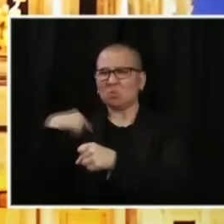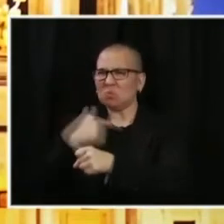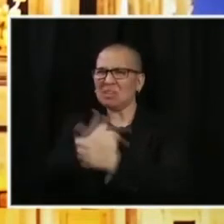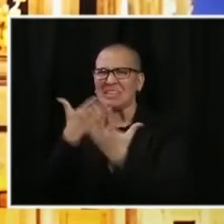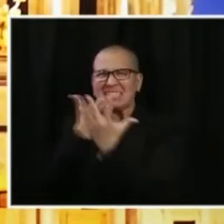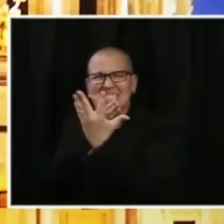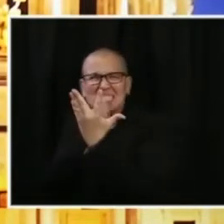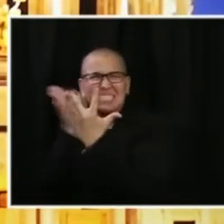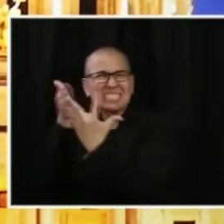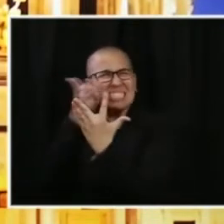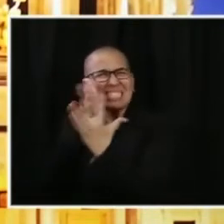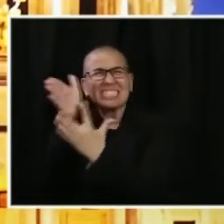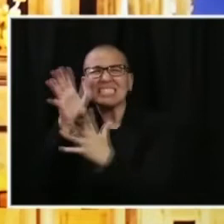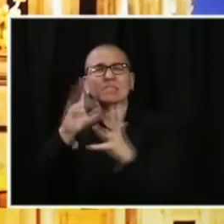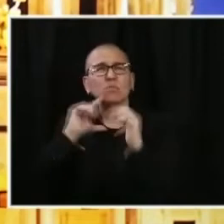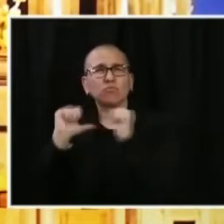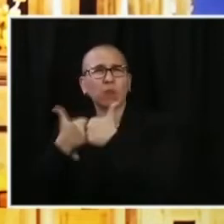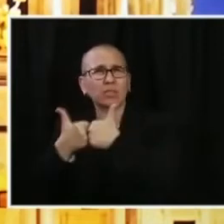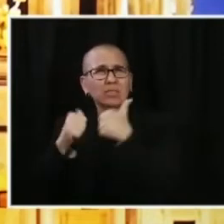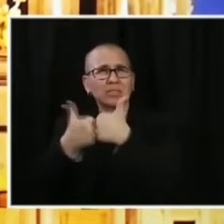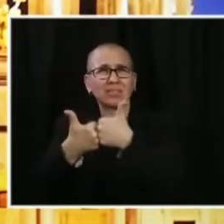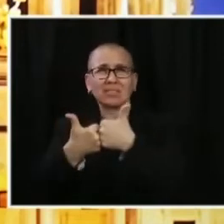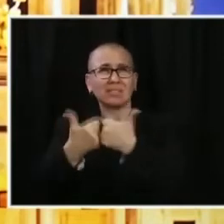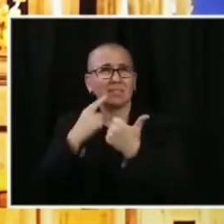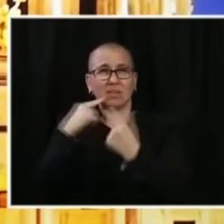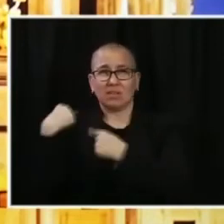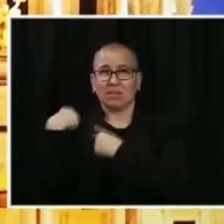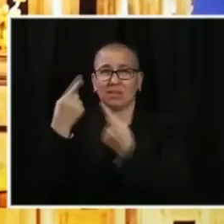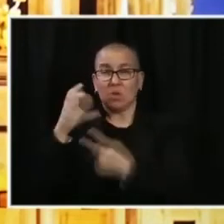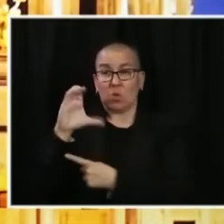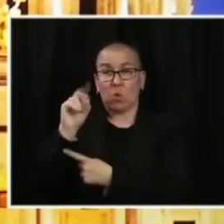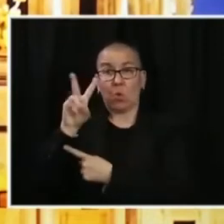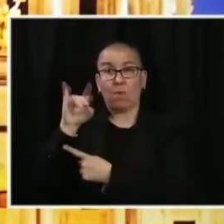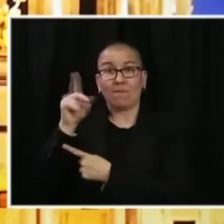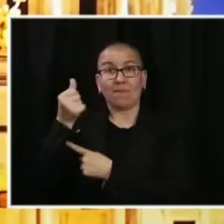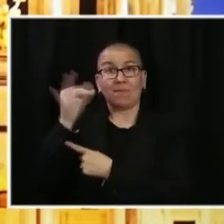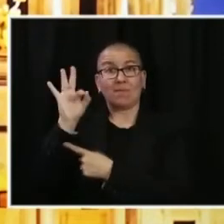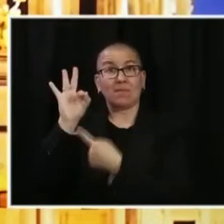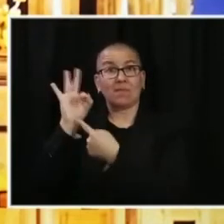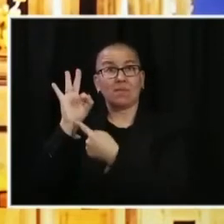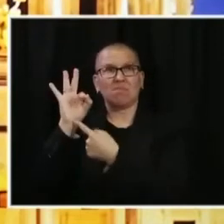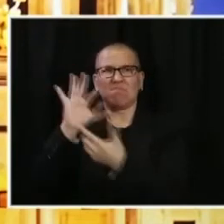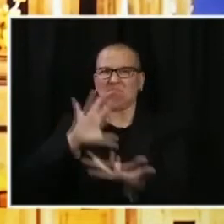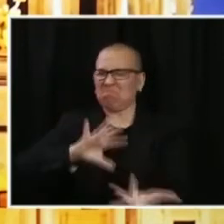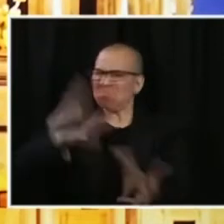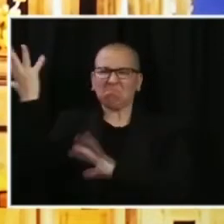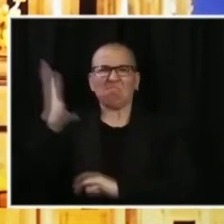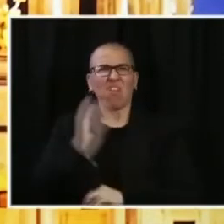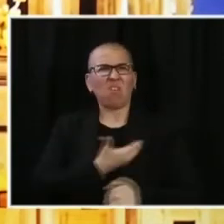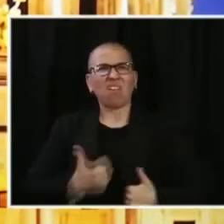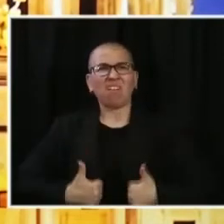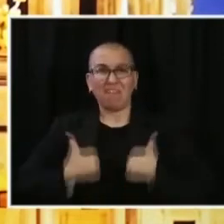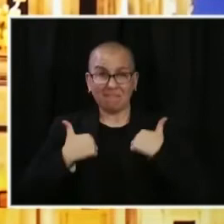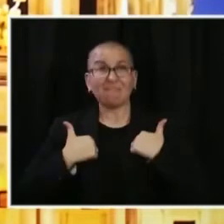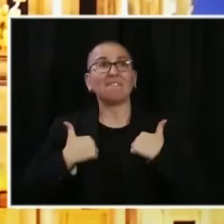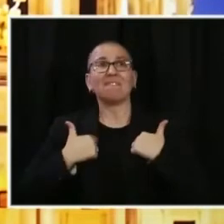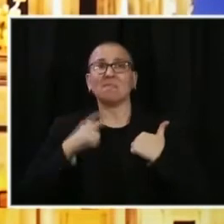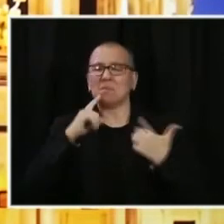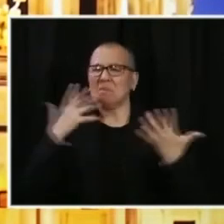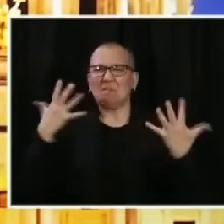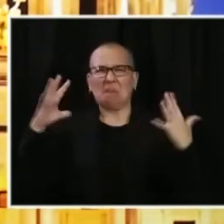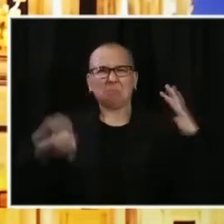dog, Daniel Pichito, quite or Chushi Dolly, silly to Covid got you or take our gum to the